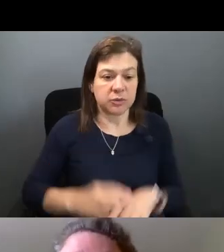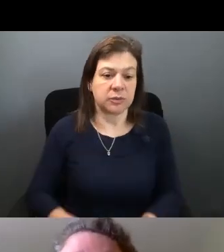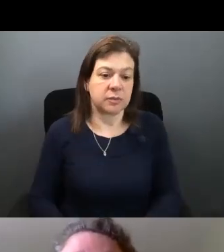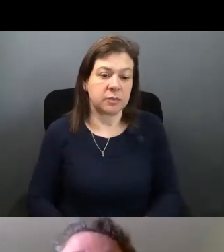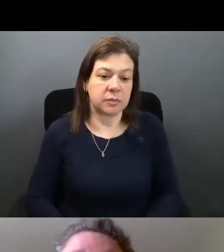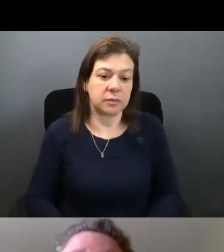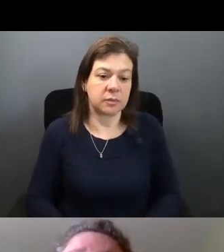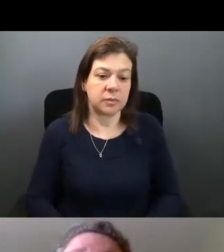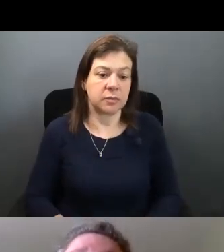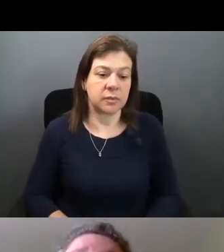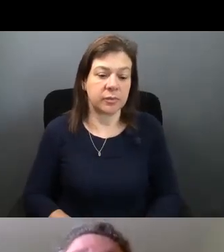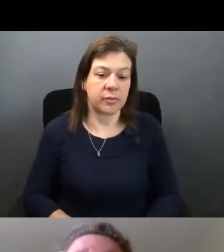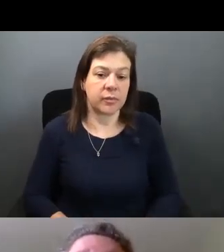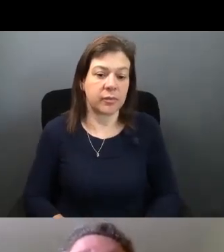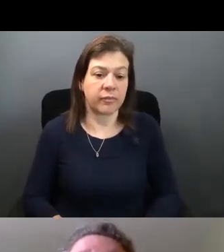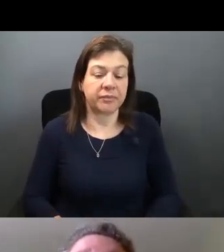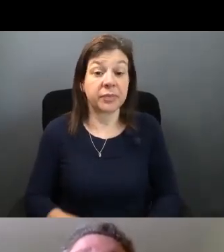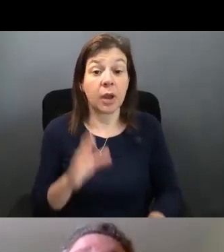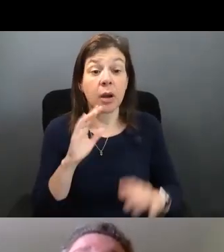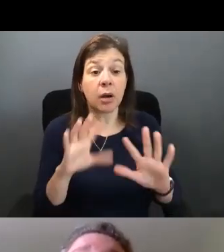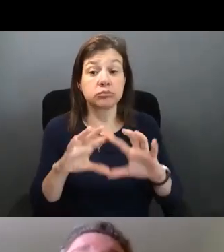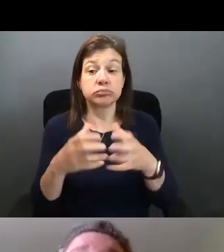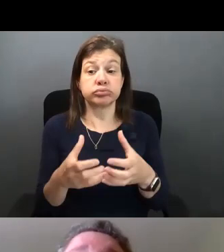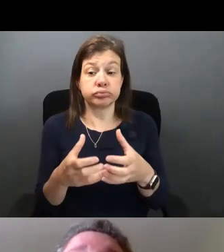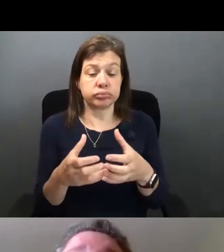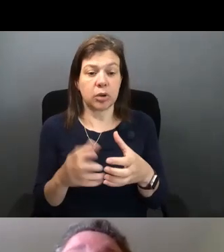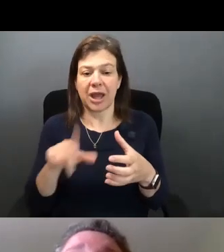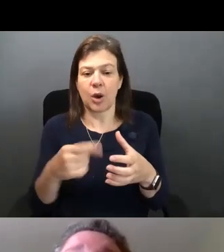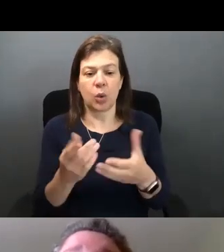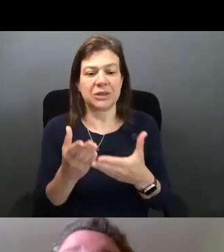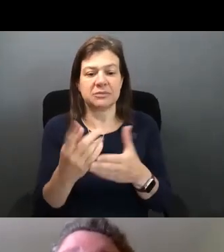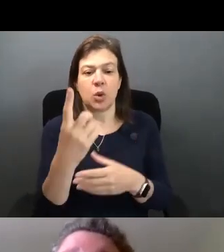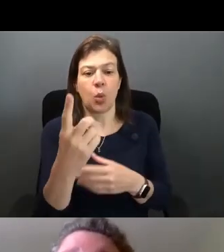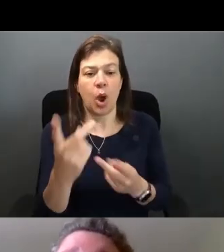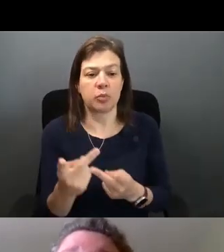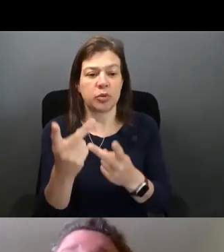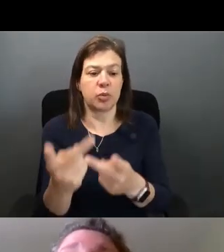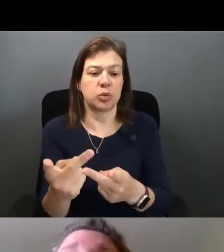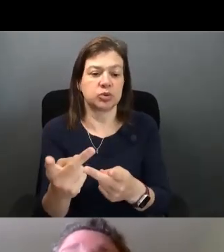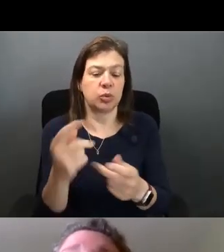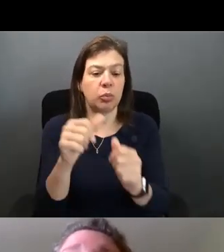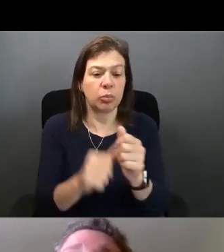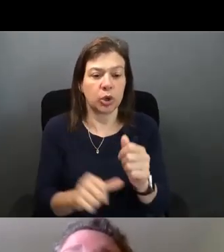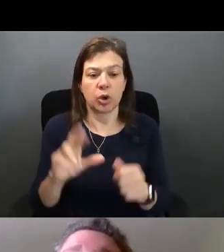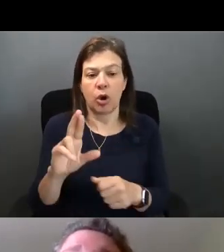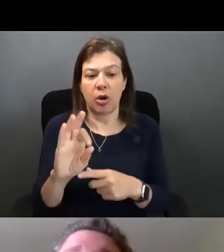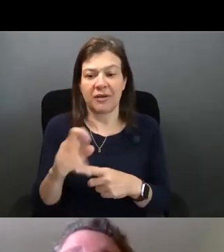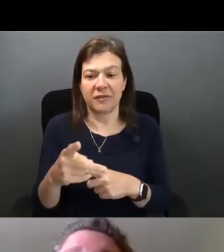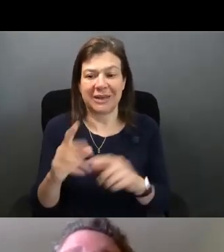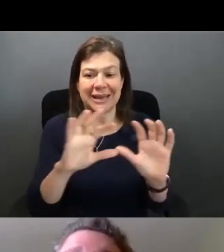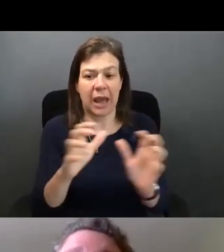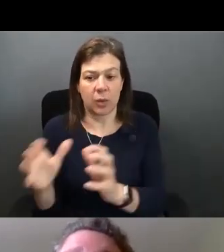eligible. An organization may only submit 1 proposal per RFP